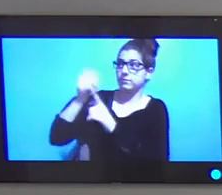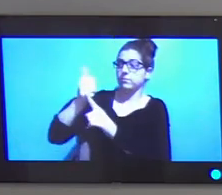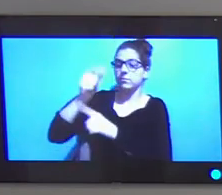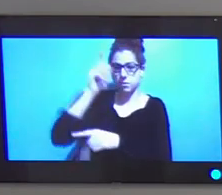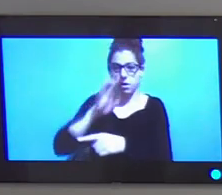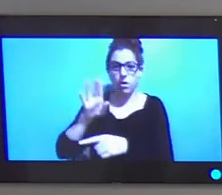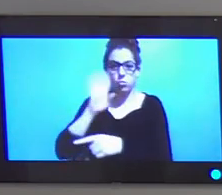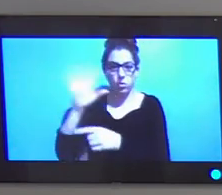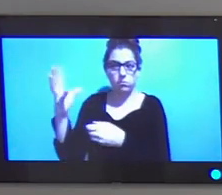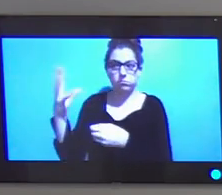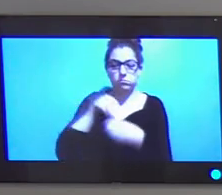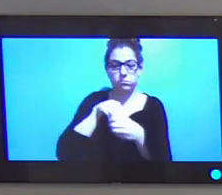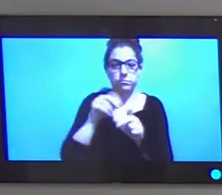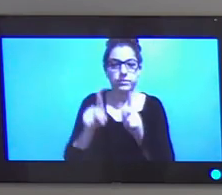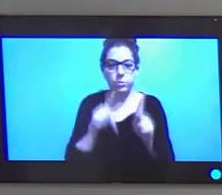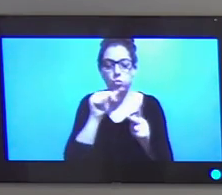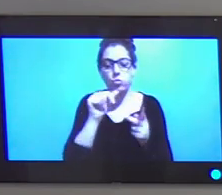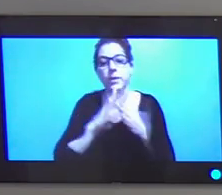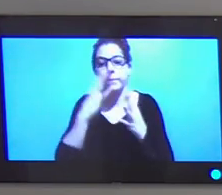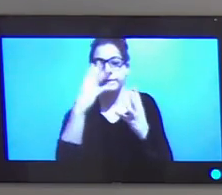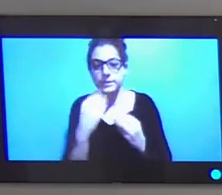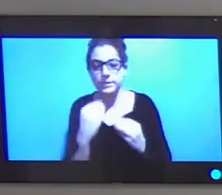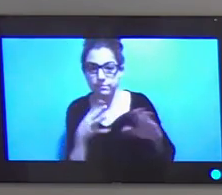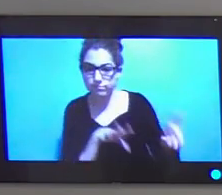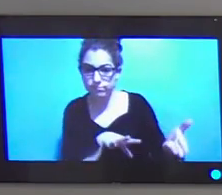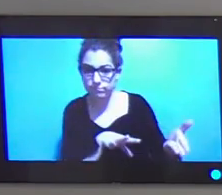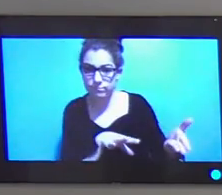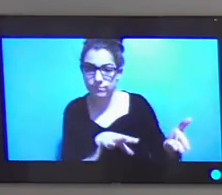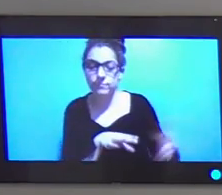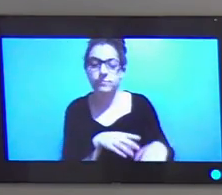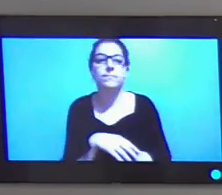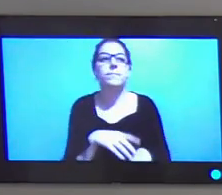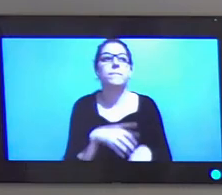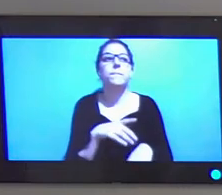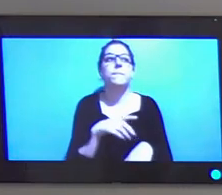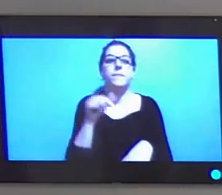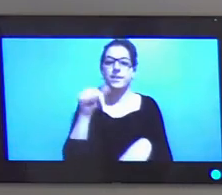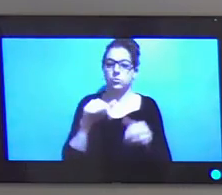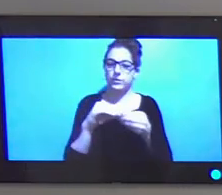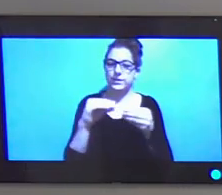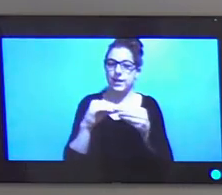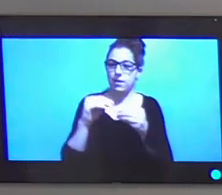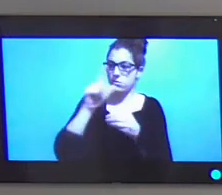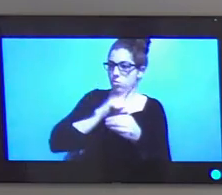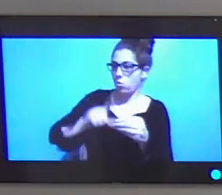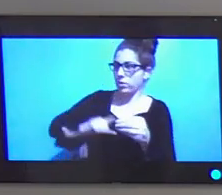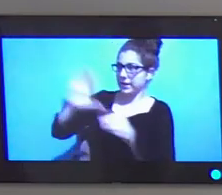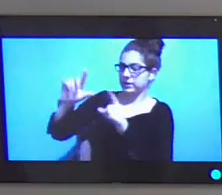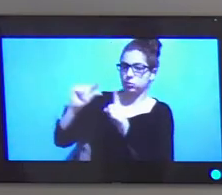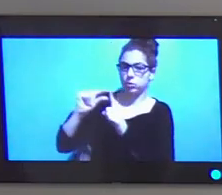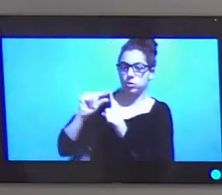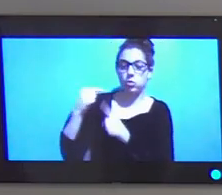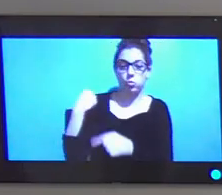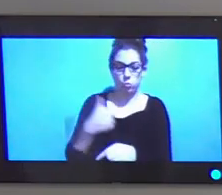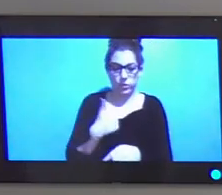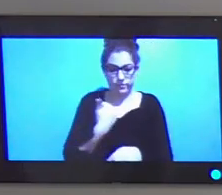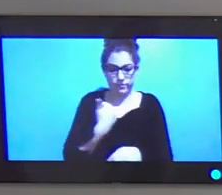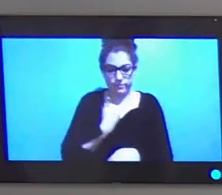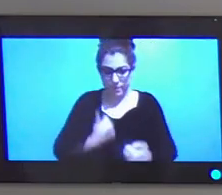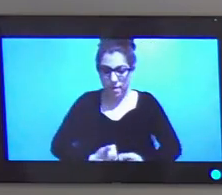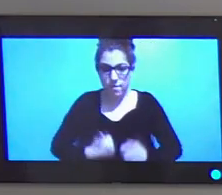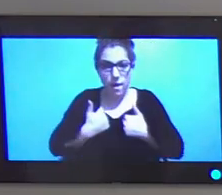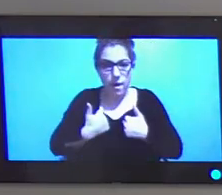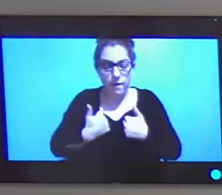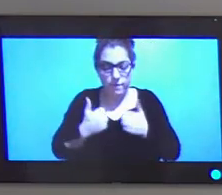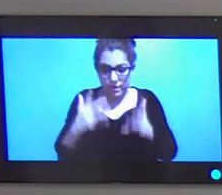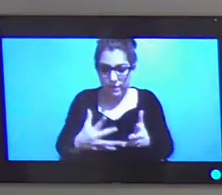those who have fallen asleep. For this we declare to you by a word from the Lord, that we who are alive, who are left until the coming of the